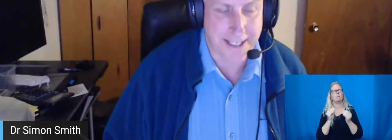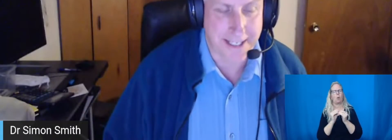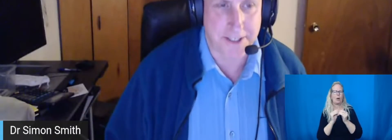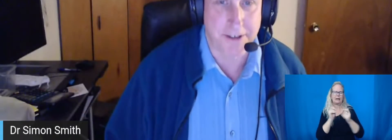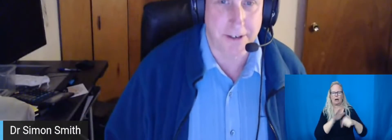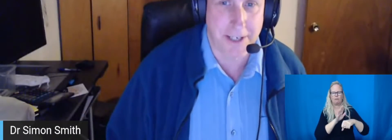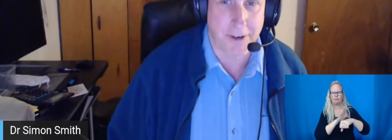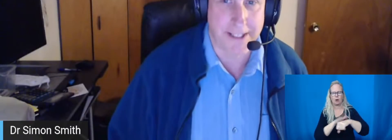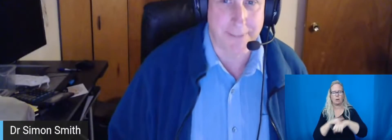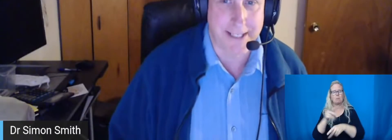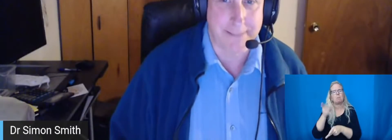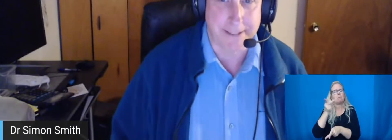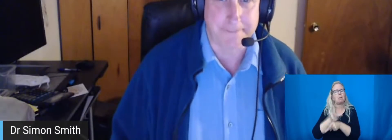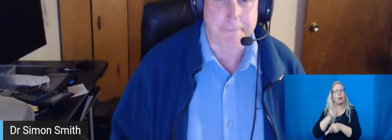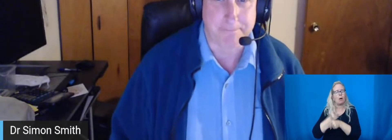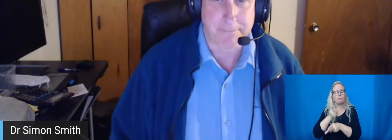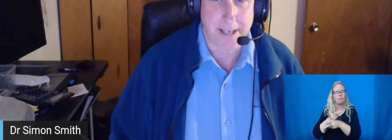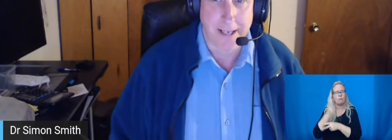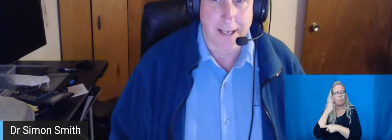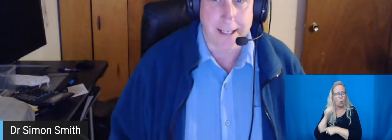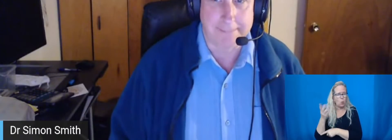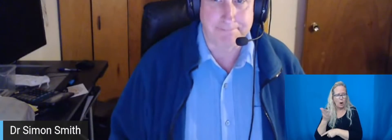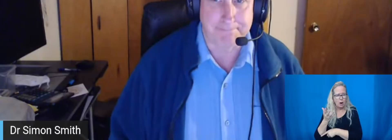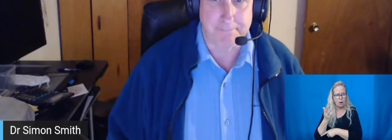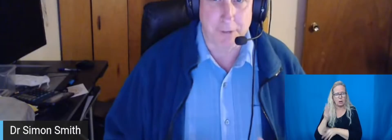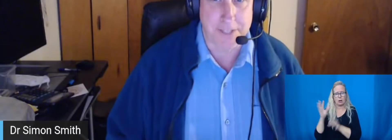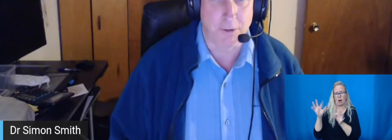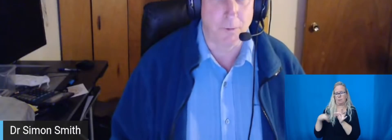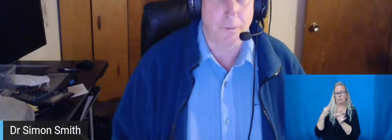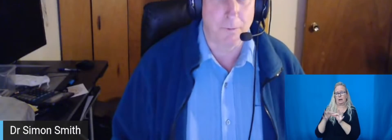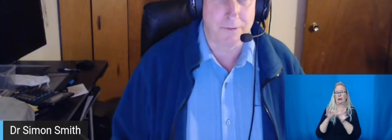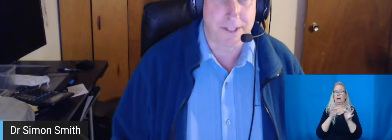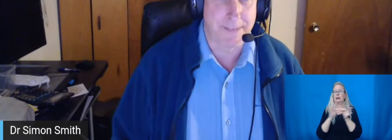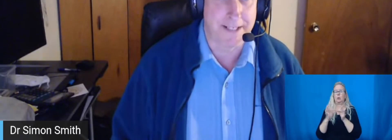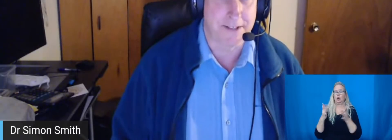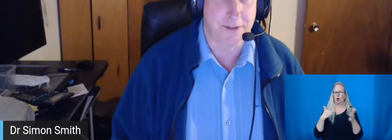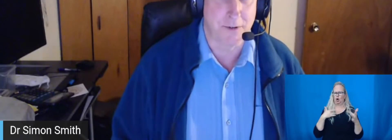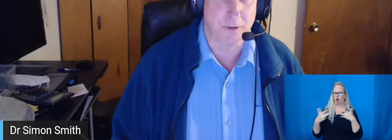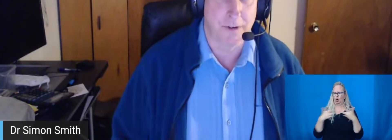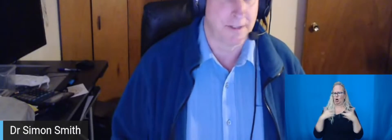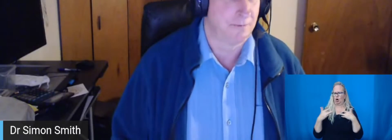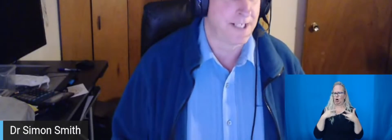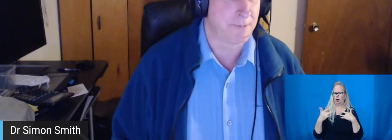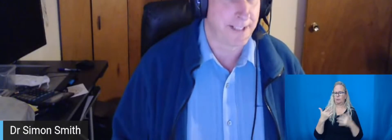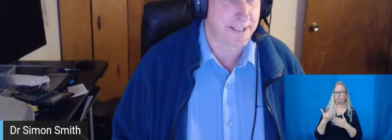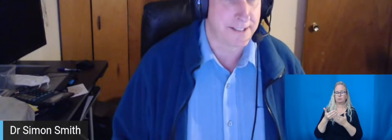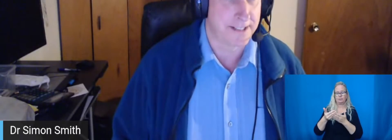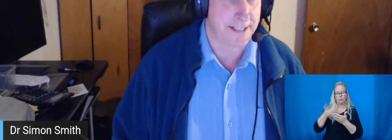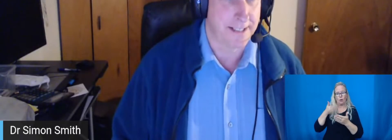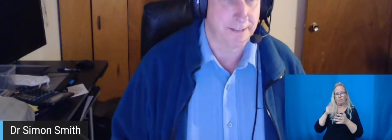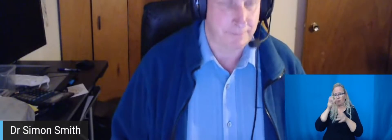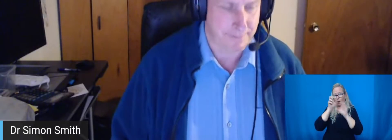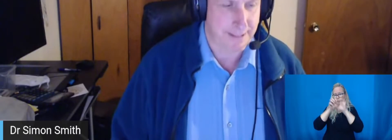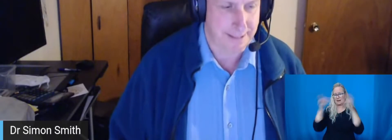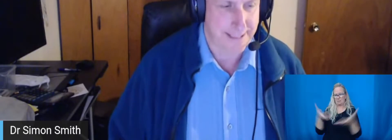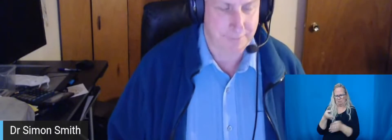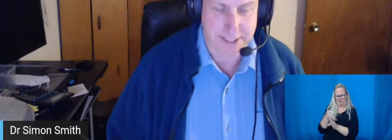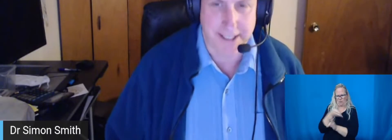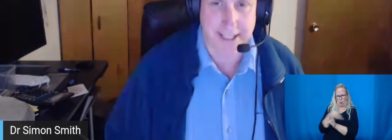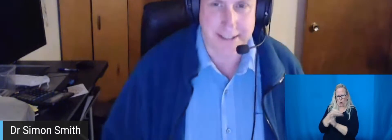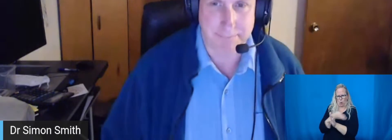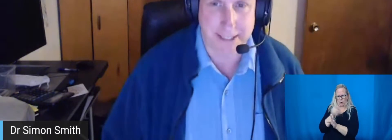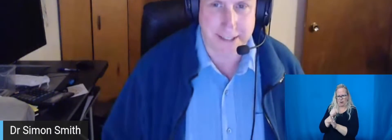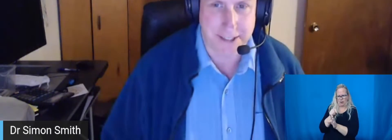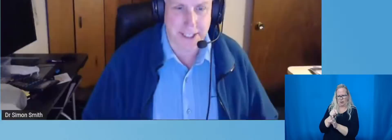that existed earlier on in the pandemic. First of all, with respect to respirators, Kevin